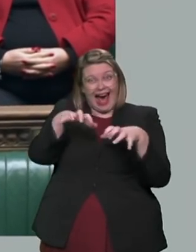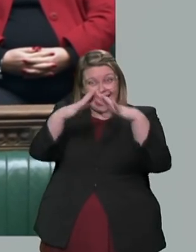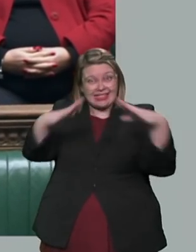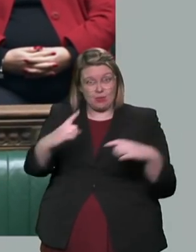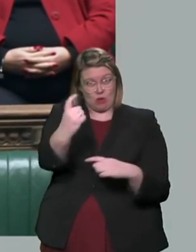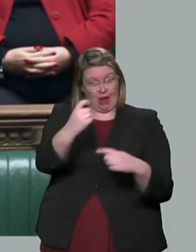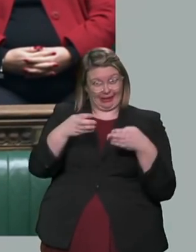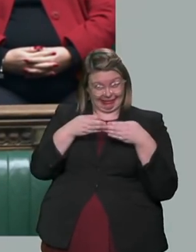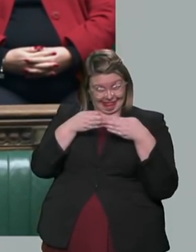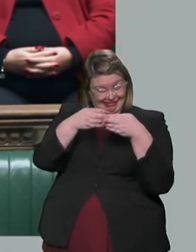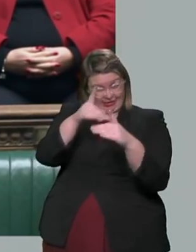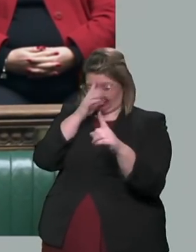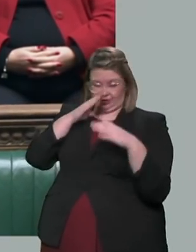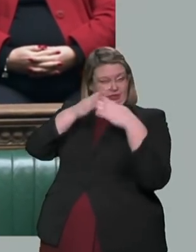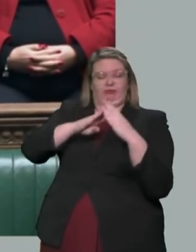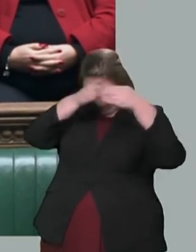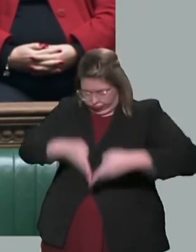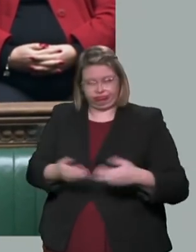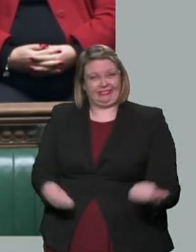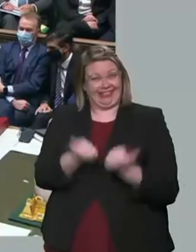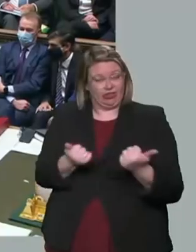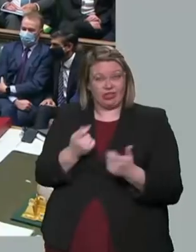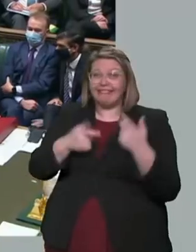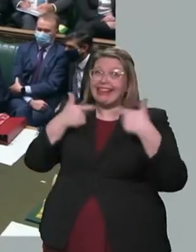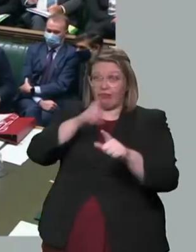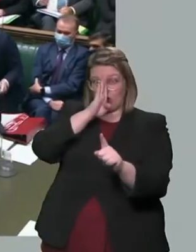be a disaster for thousands of families?